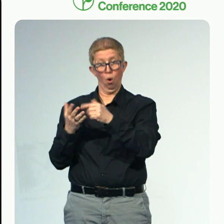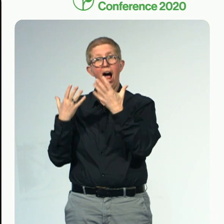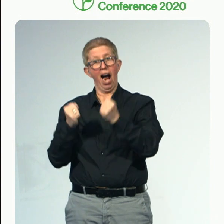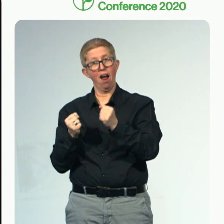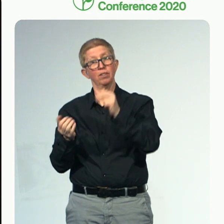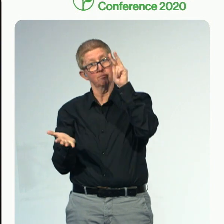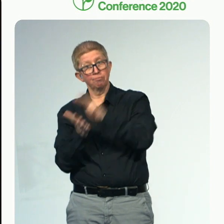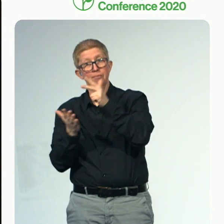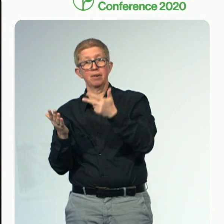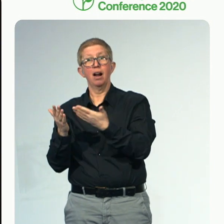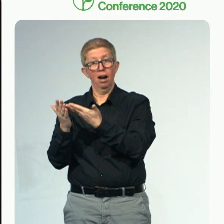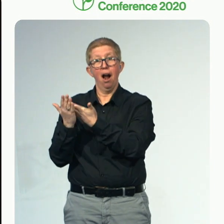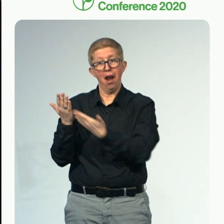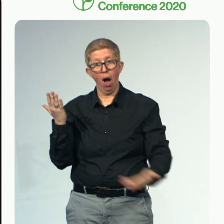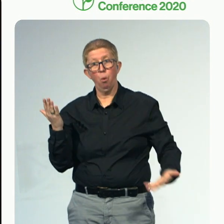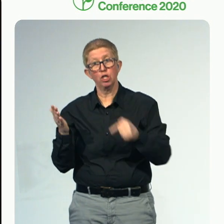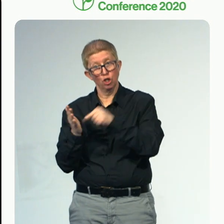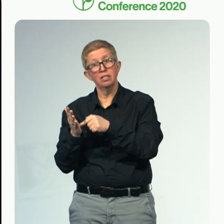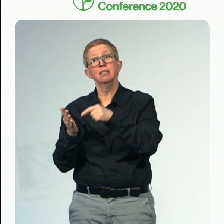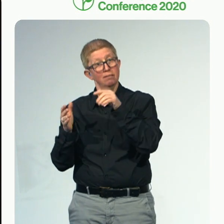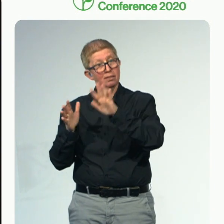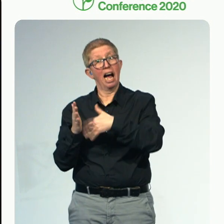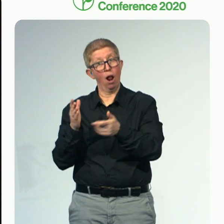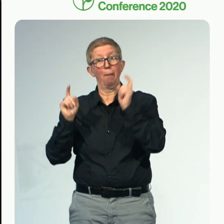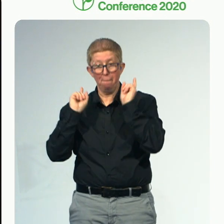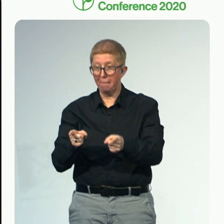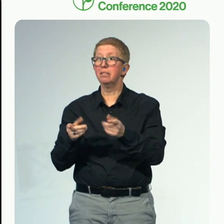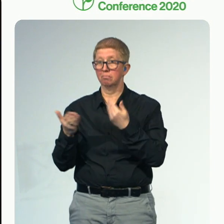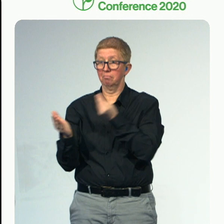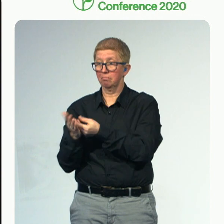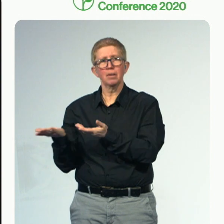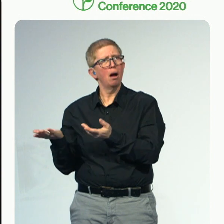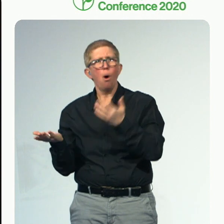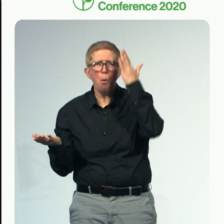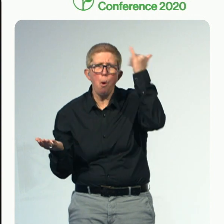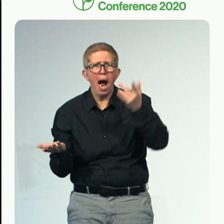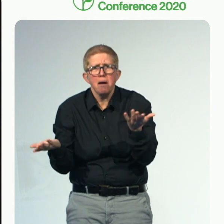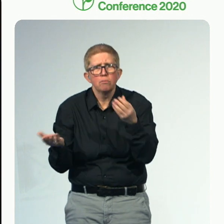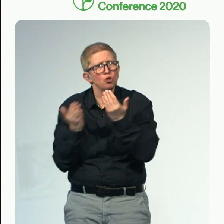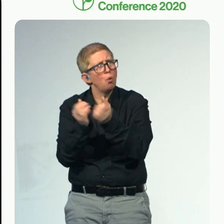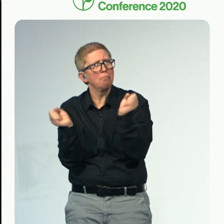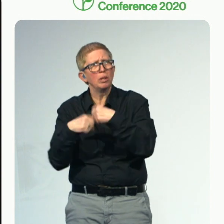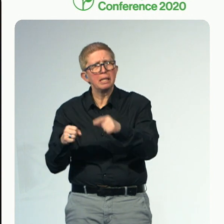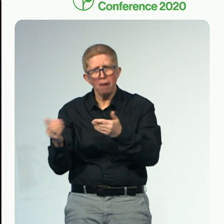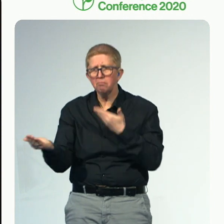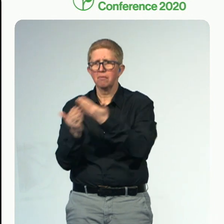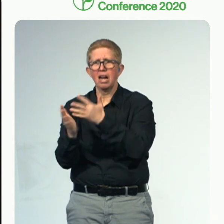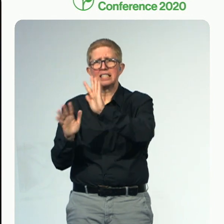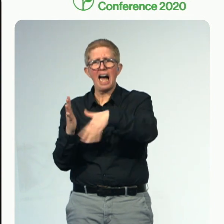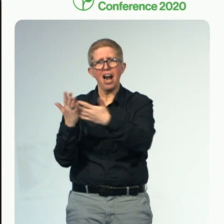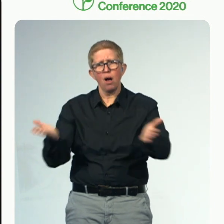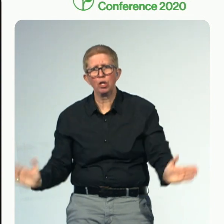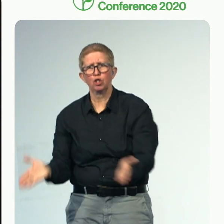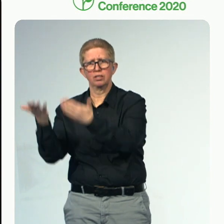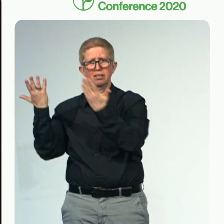the very beginning for all pupils? And also other ways of communication that may be easy to